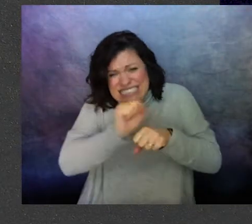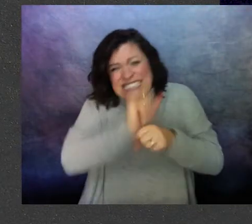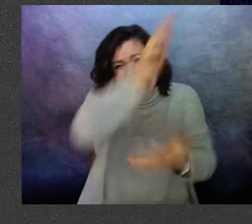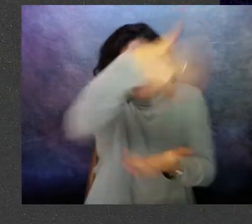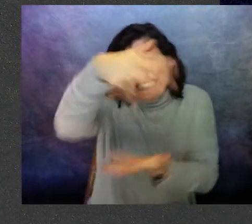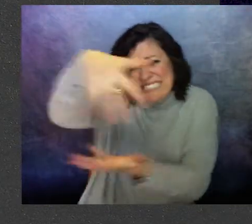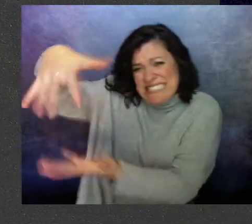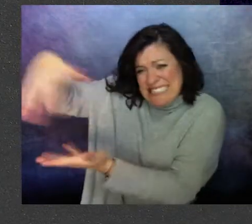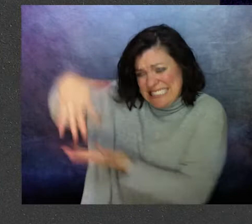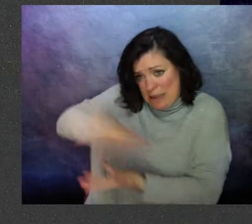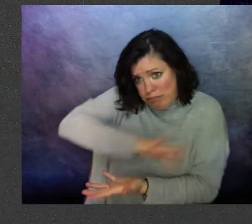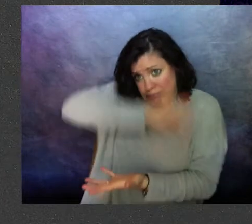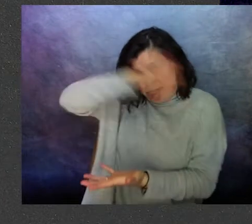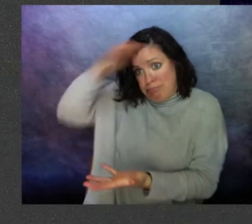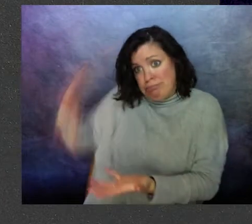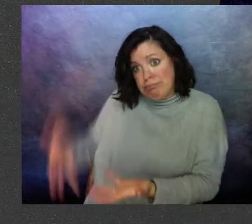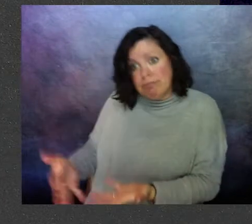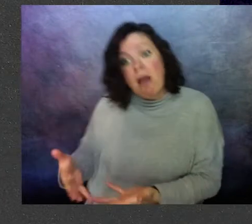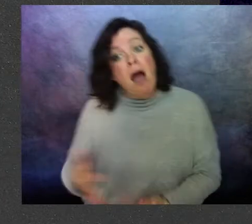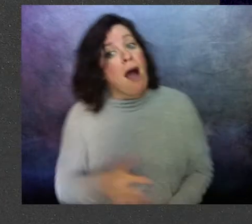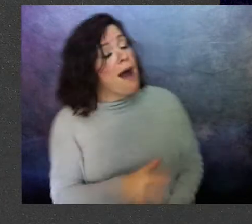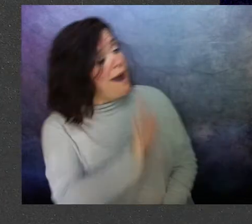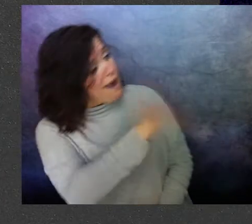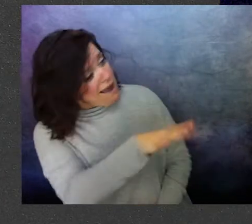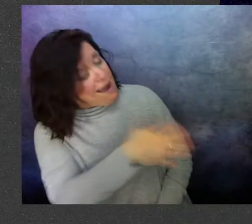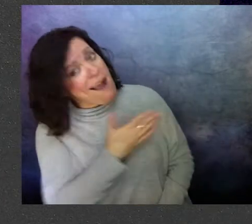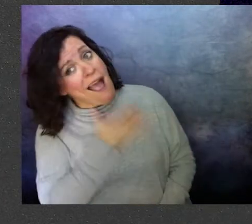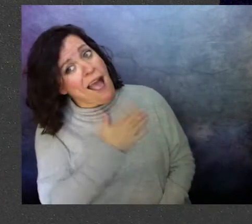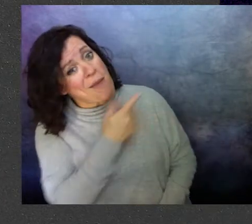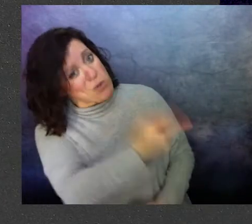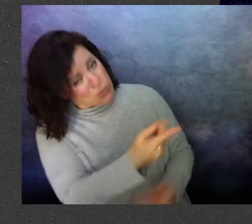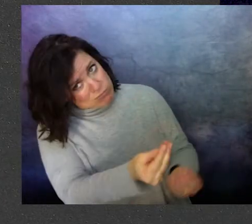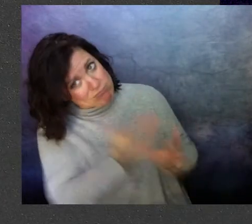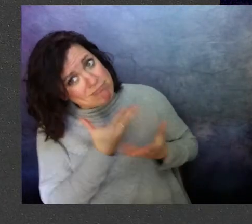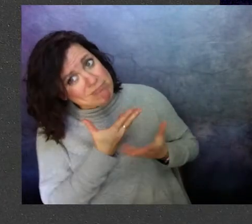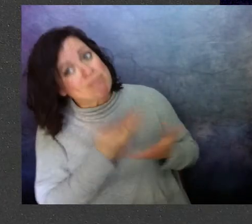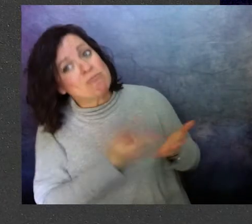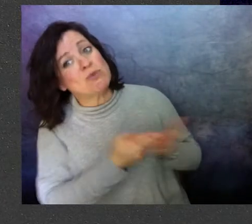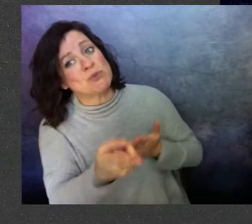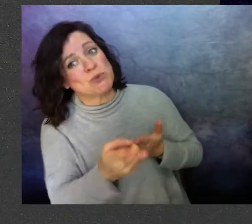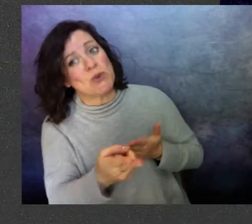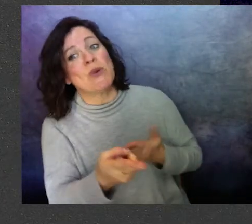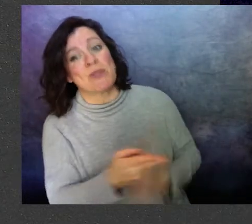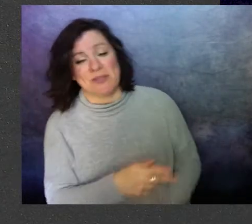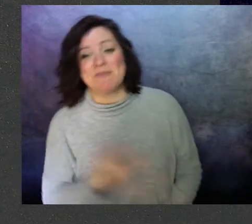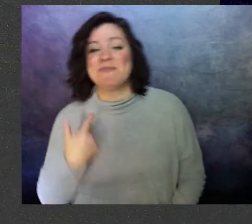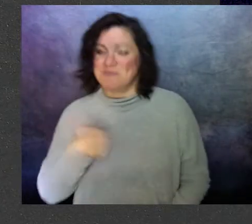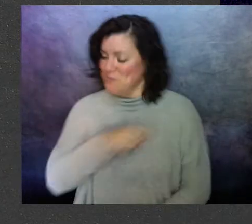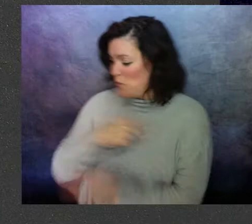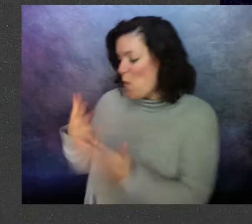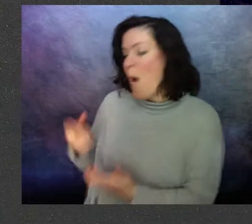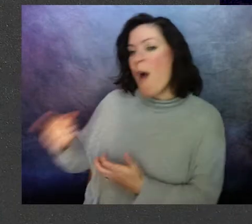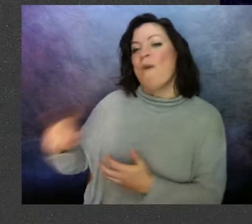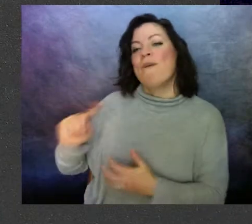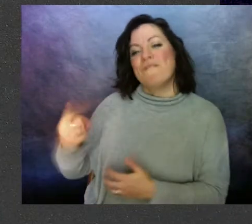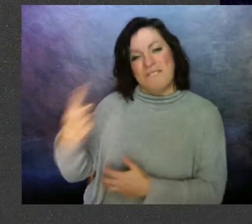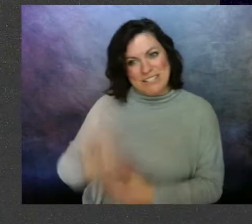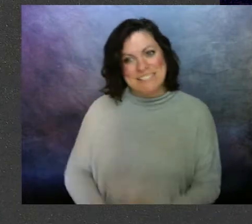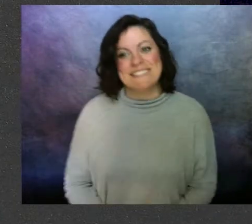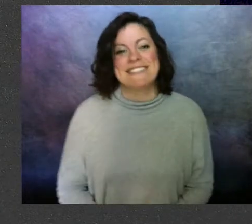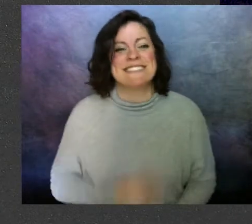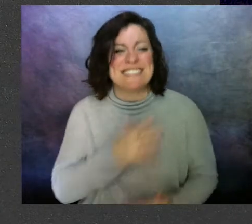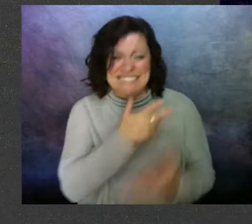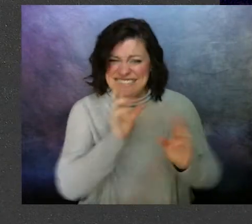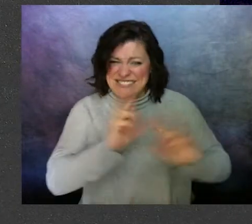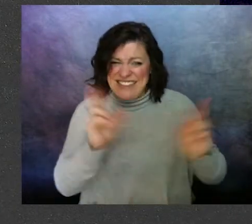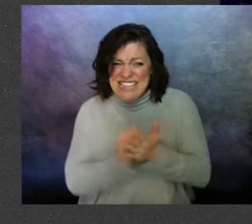T-Bone. I'm glad you told me the truth, said T-Bone. I still want you to jump in first. So Clifford jumped